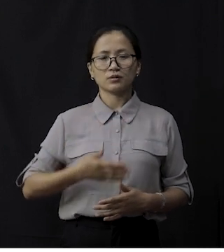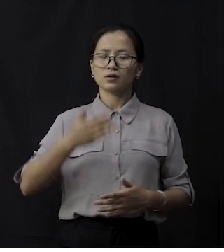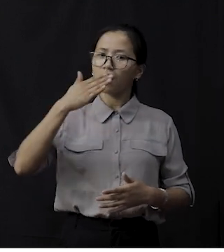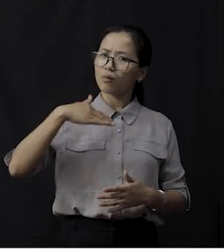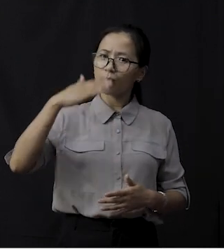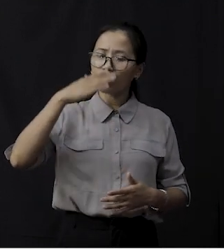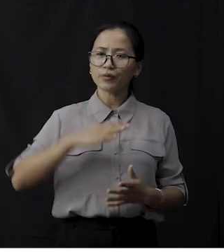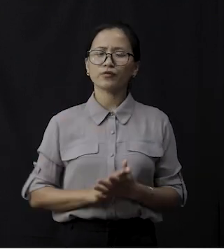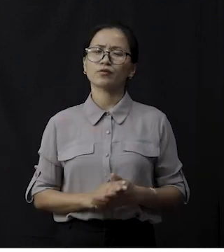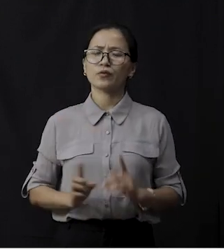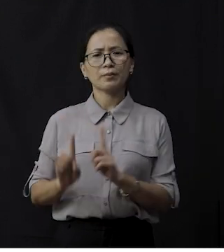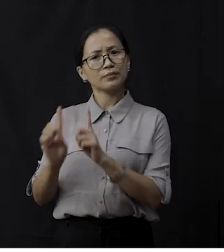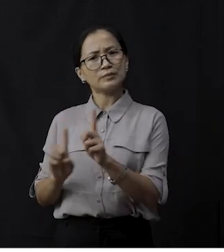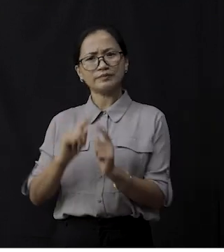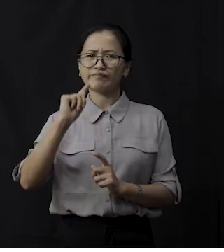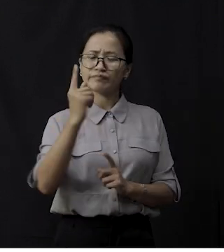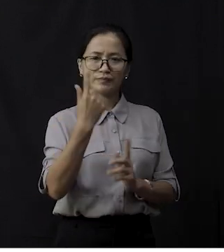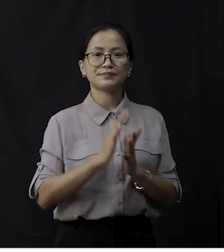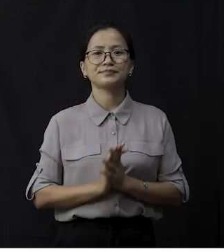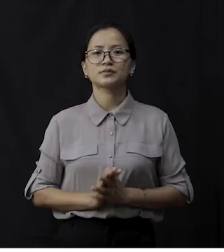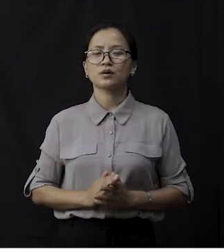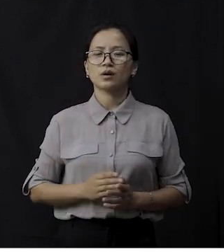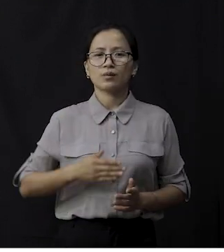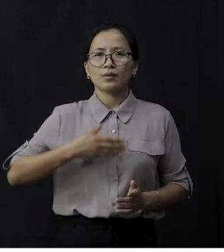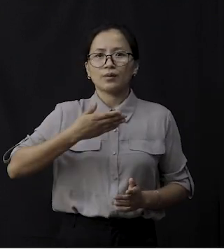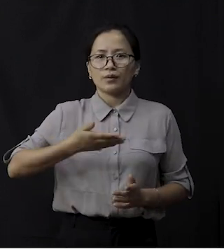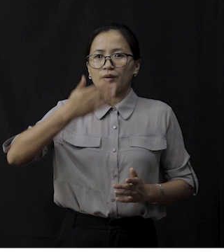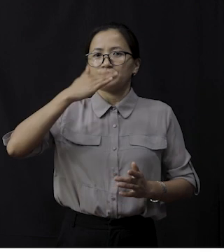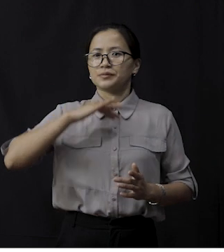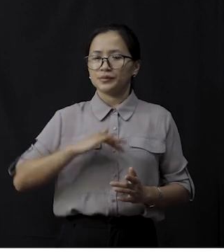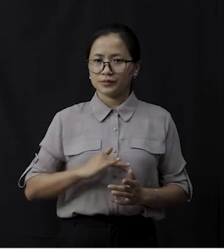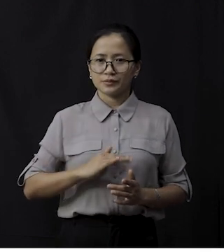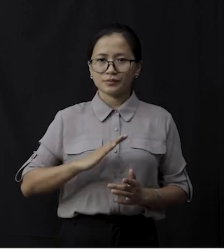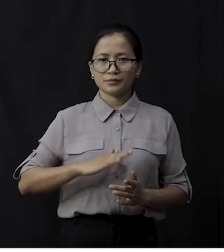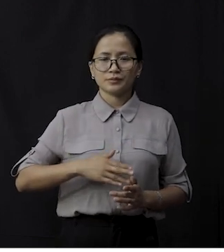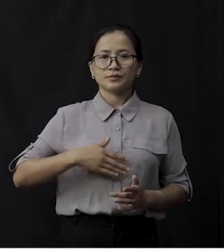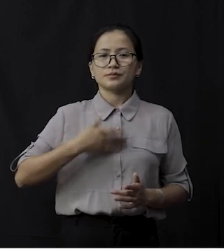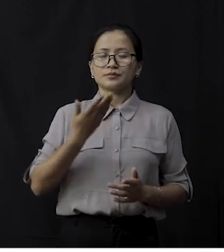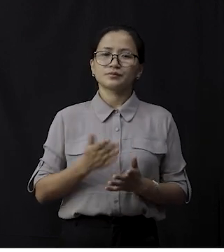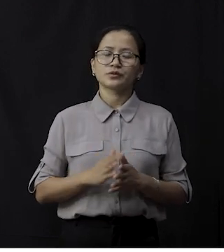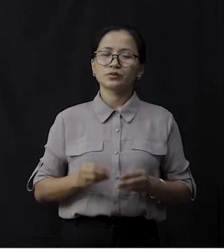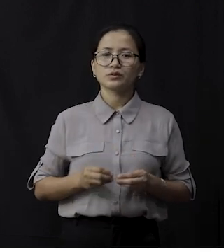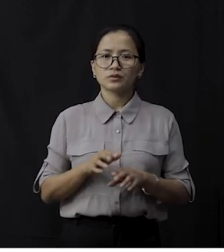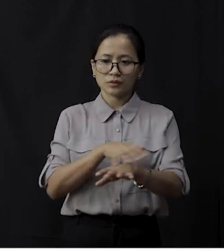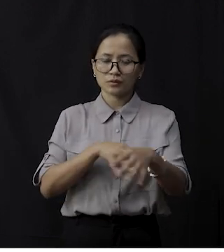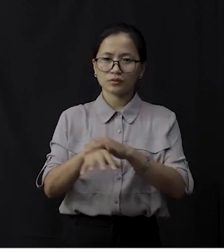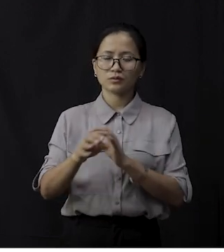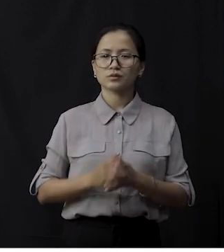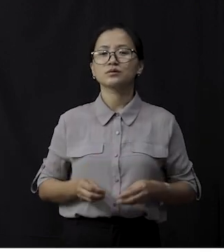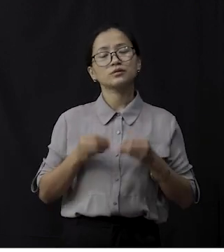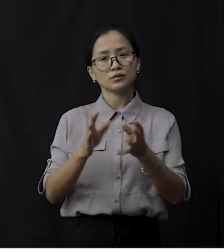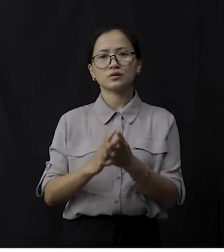come from? From the plants only, children. See, when we breathe, and when the animals breathe, we give out carbon